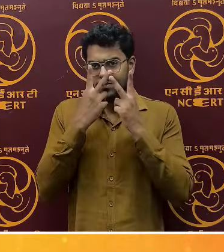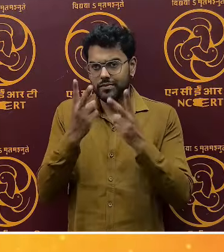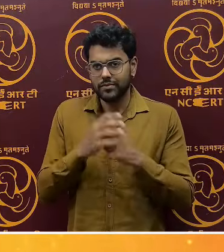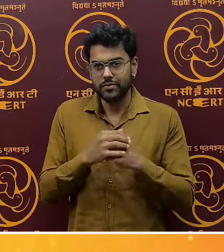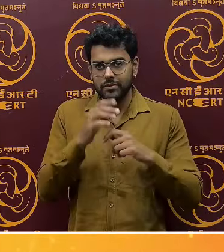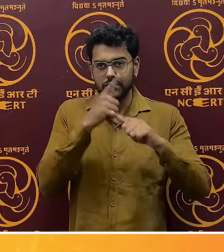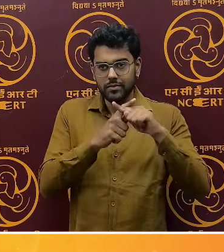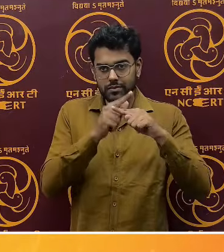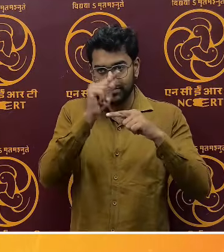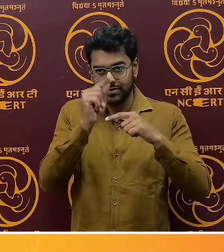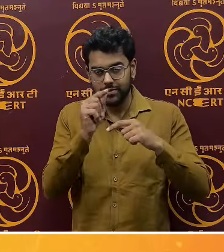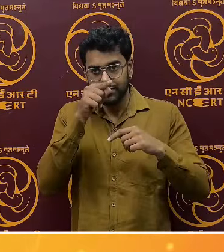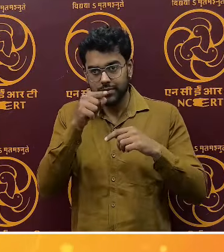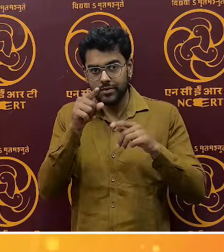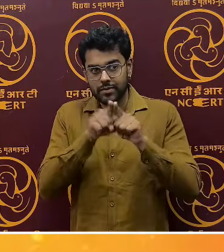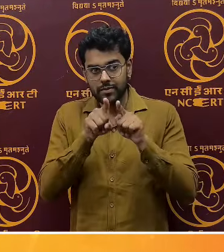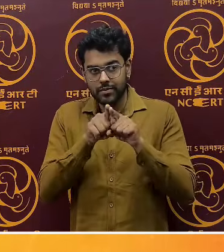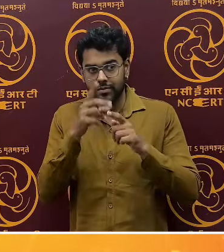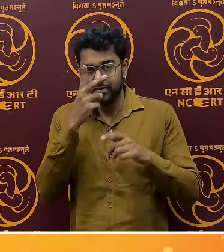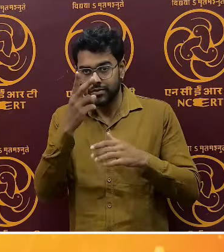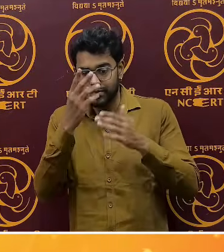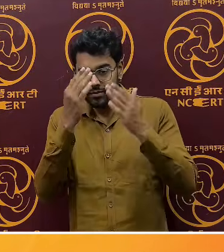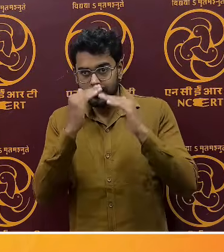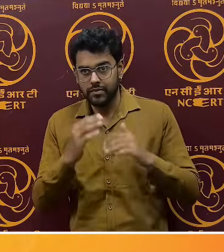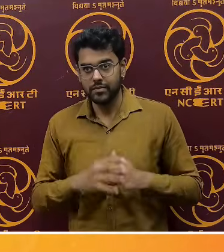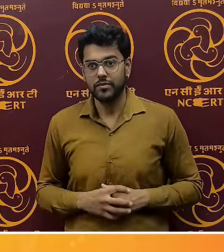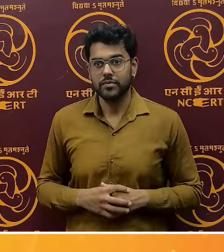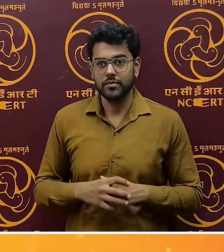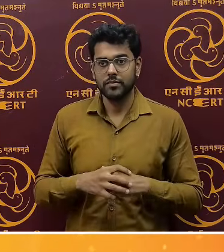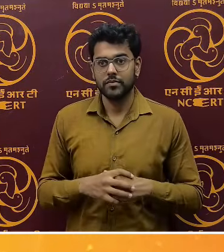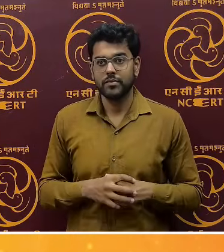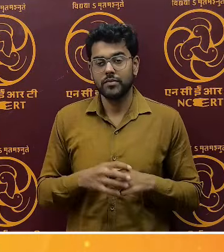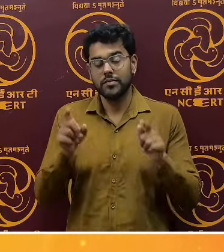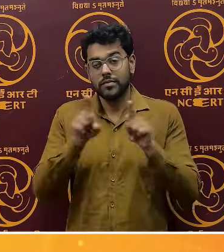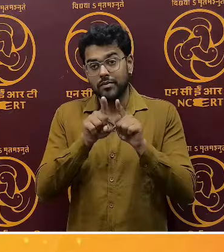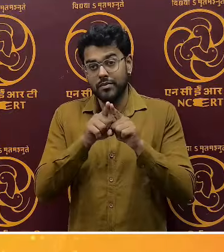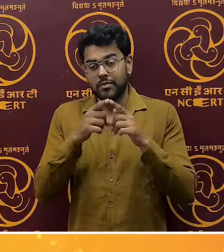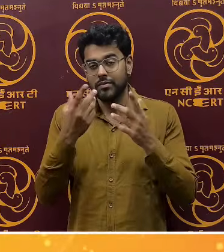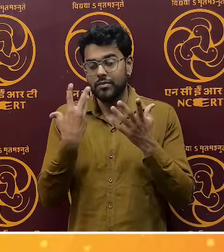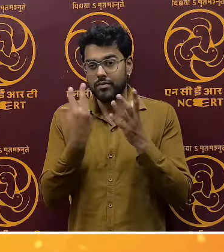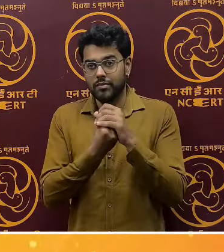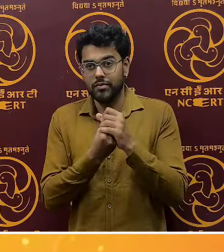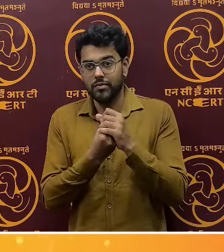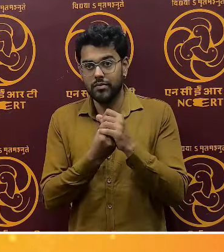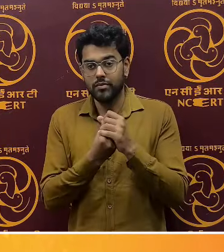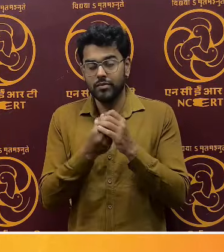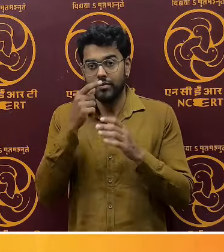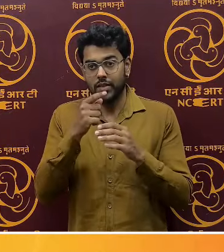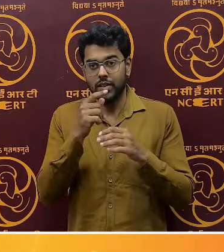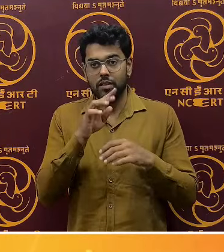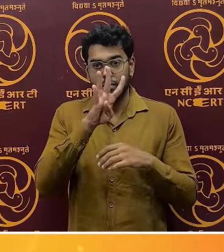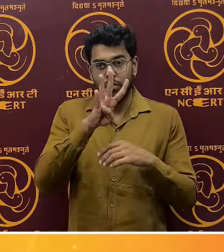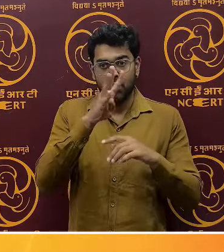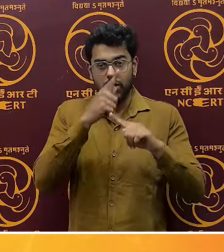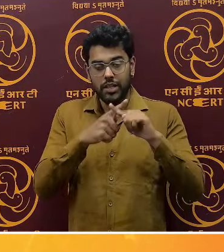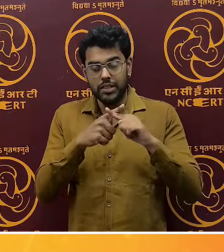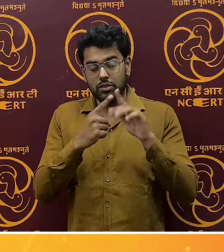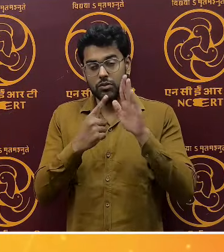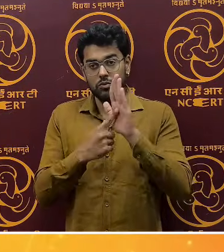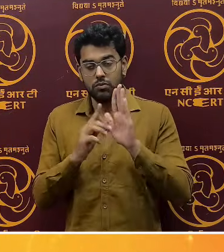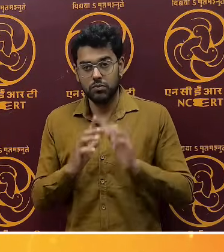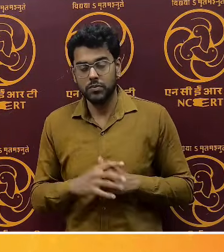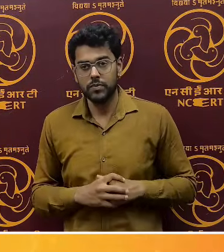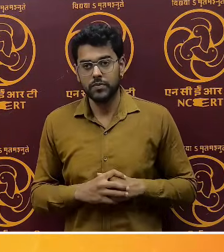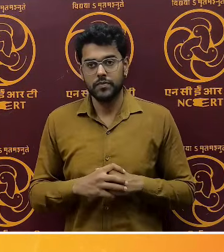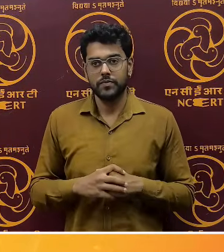is here. This is the visualization of x square. Likewise, we would like to make this 4x visual. Now we